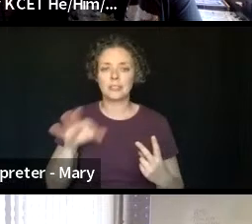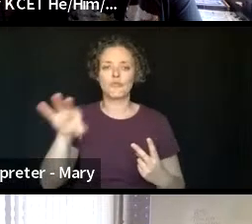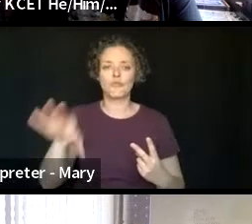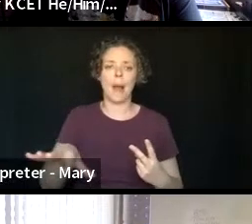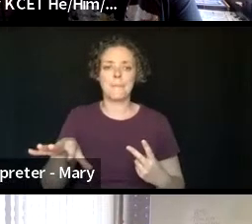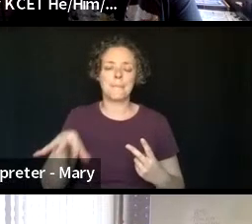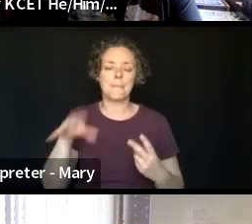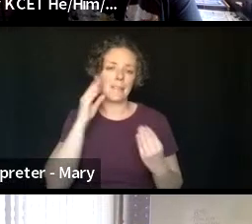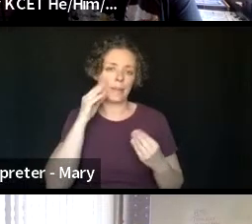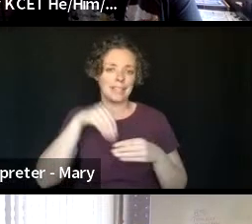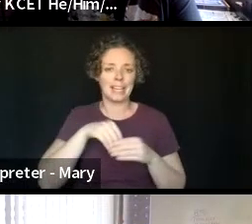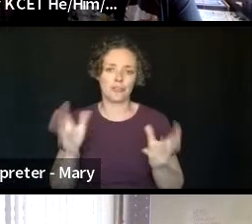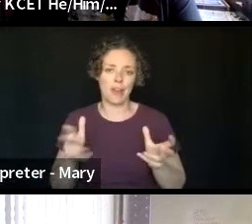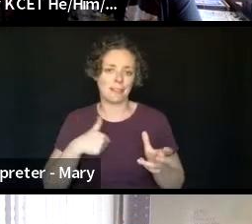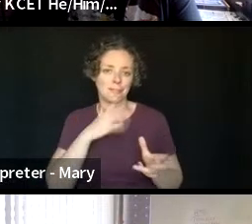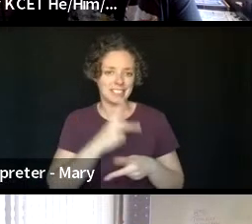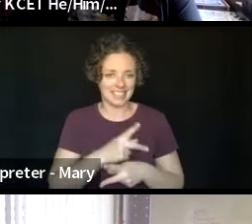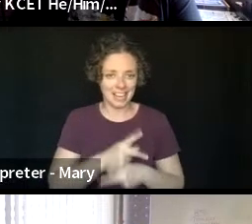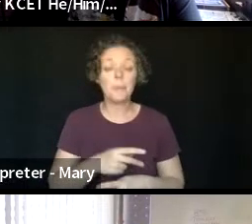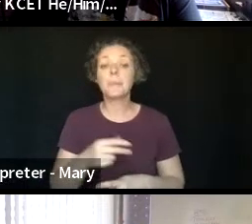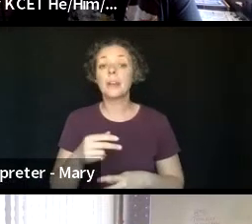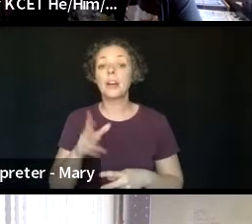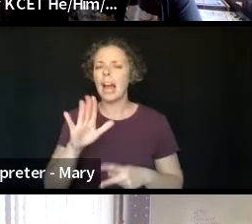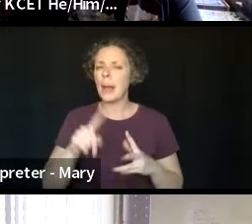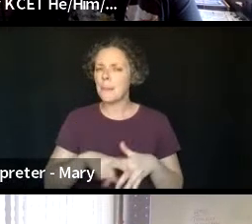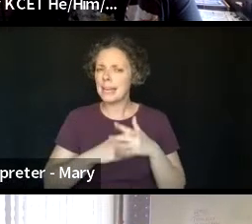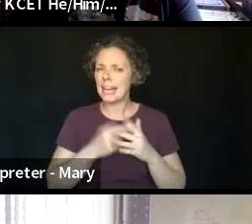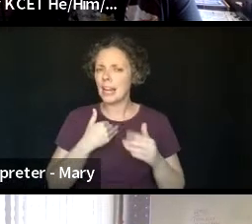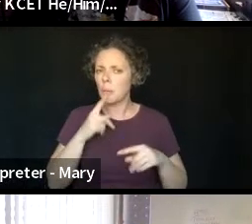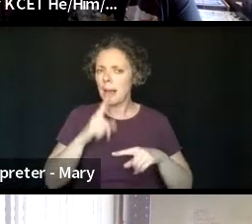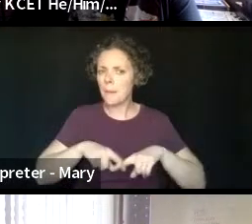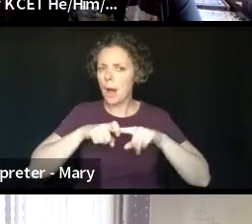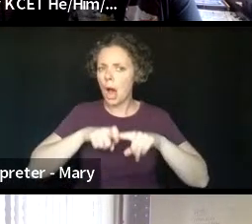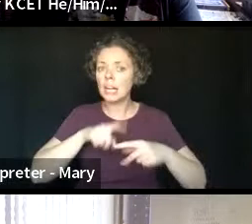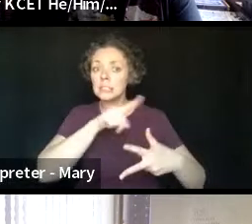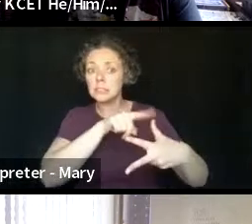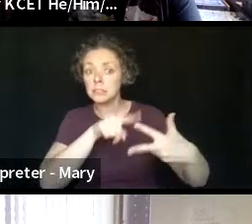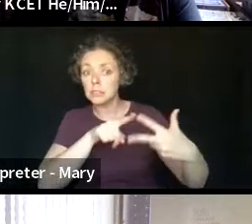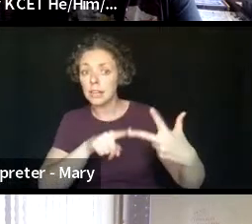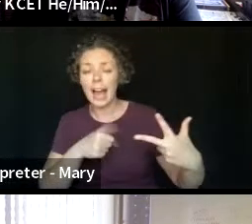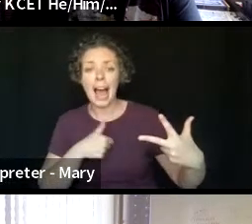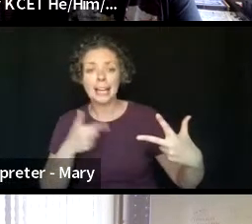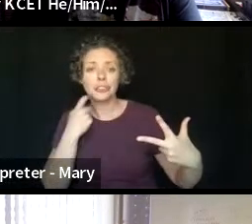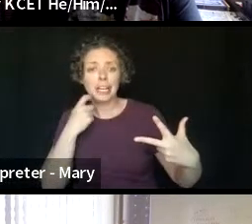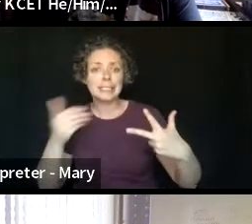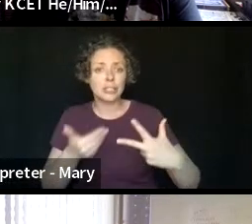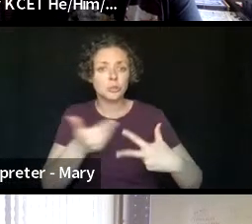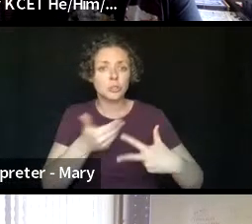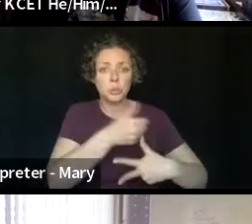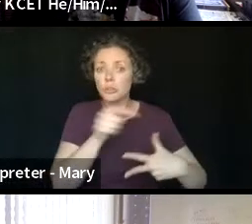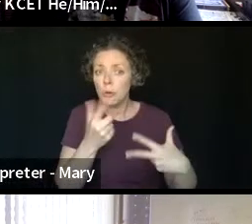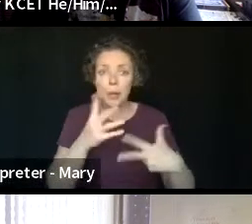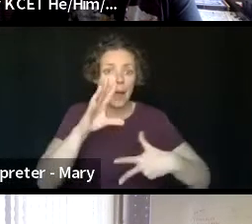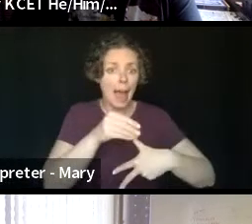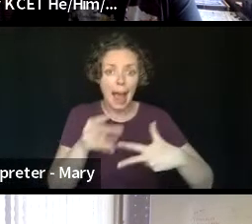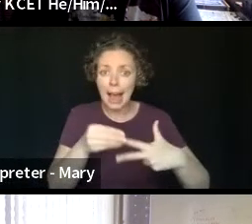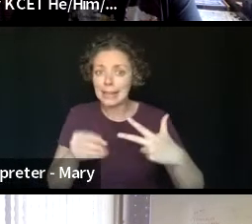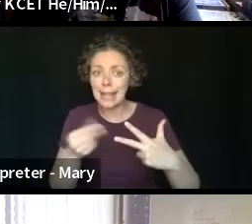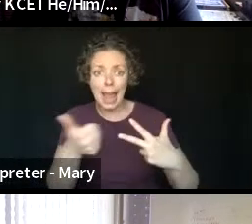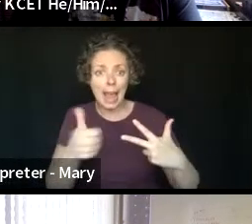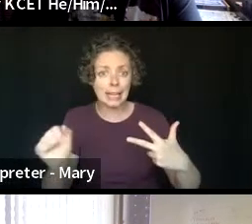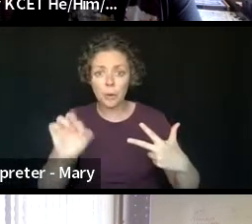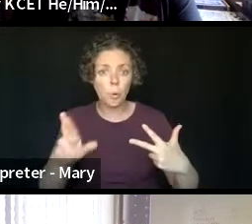it. So first I'll just pause. Anybody that I did your intro, did you want to add anything I left off? Otherwise we will jump into